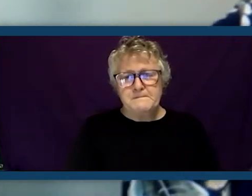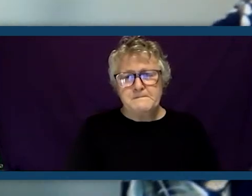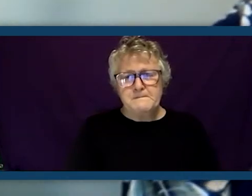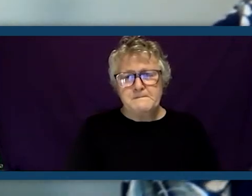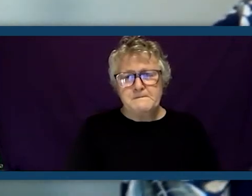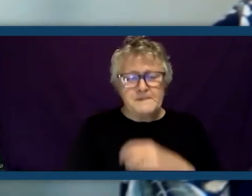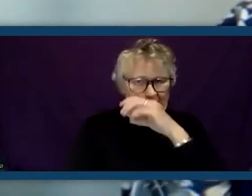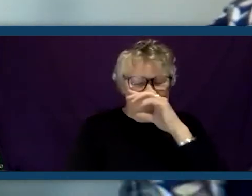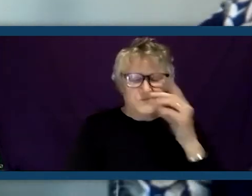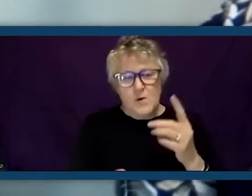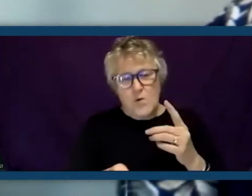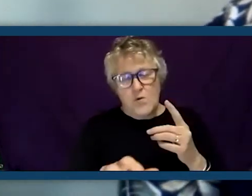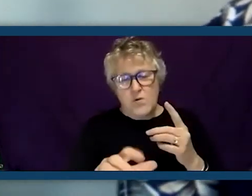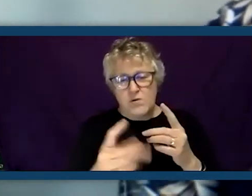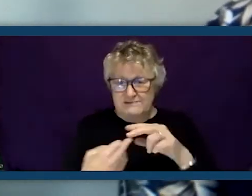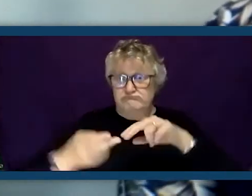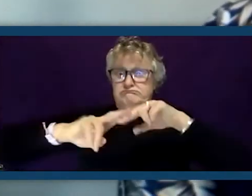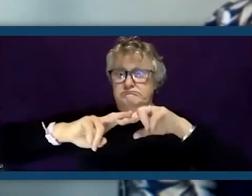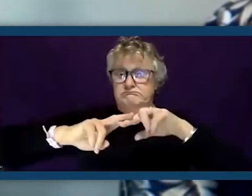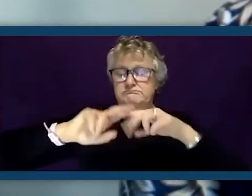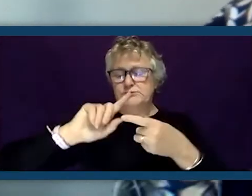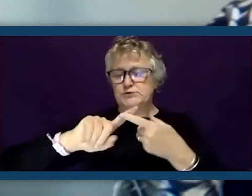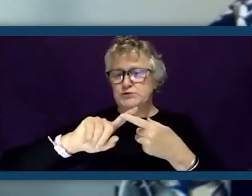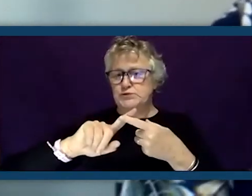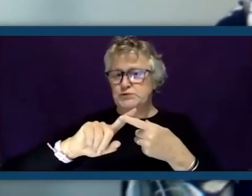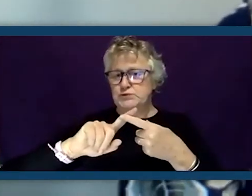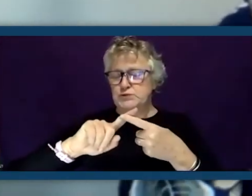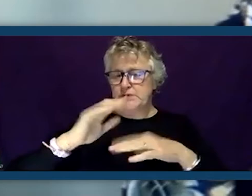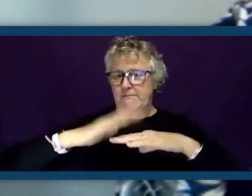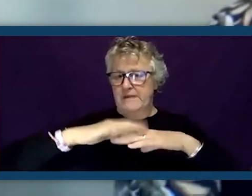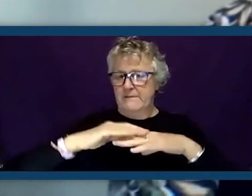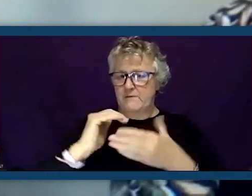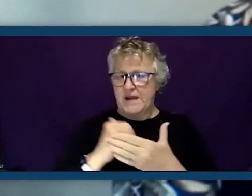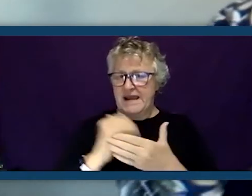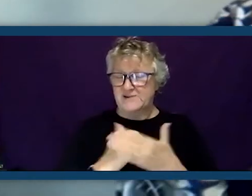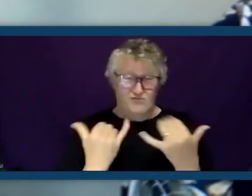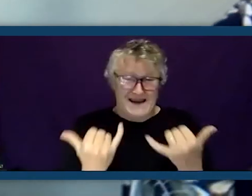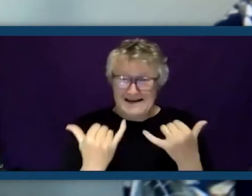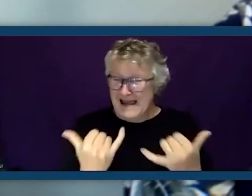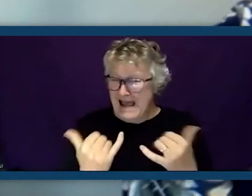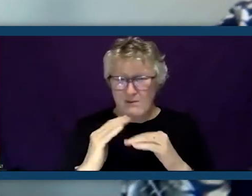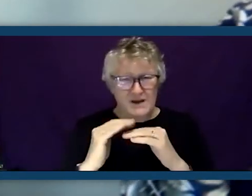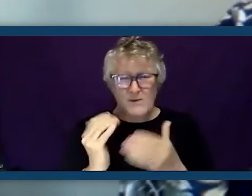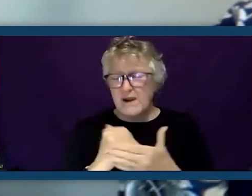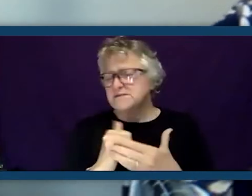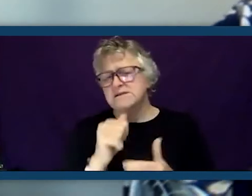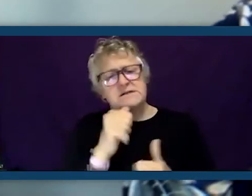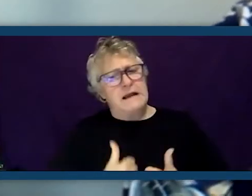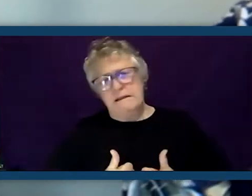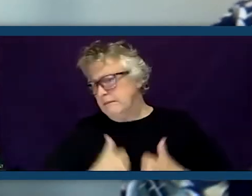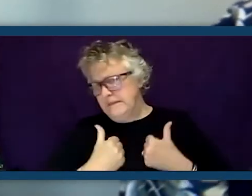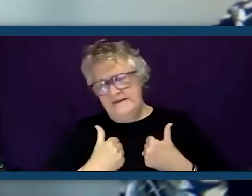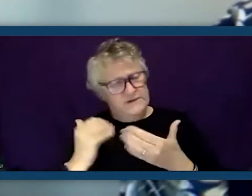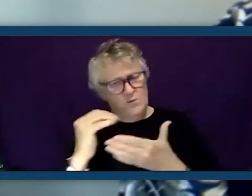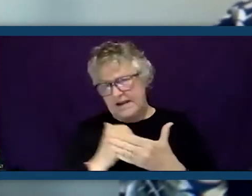lifted to $15, because a living wage, where we're at now, is certainly not a living wage. I mean, I think, like our